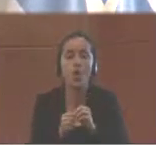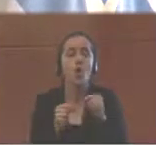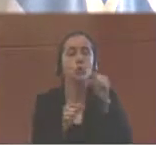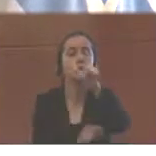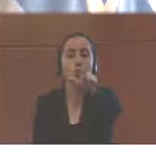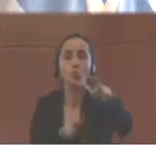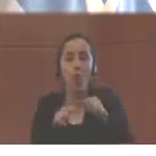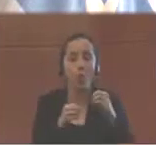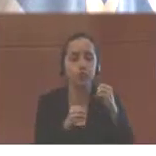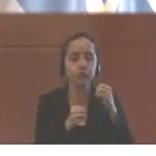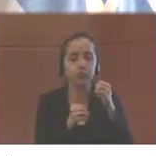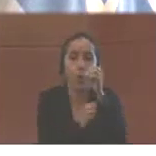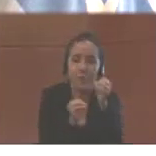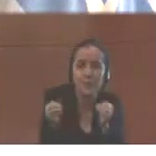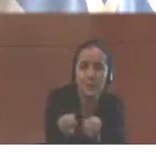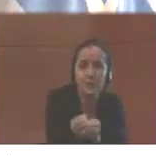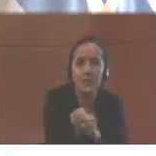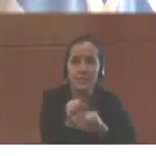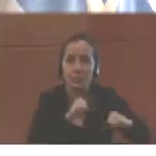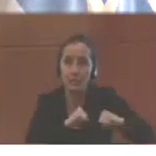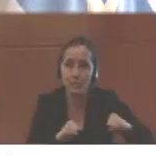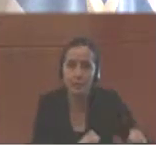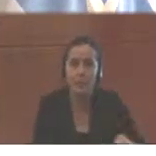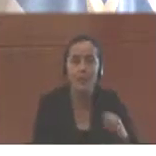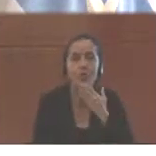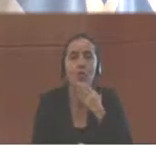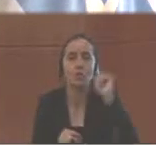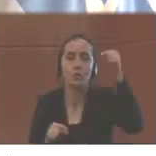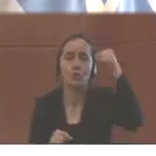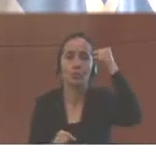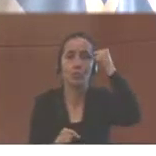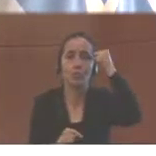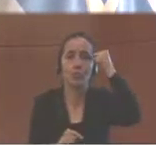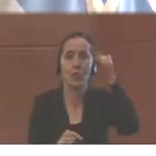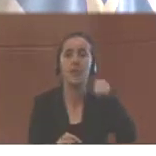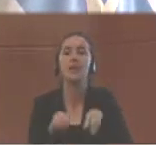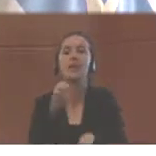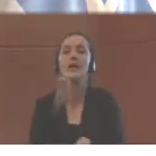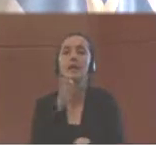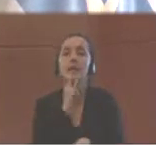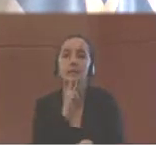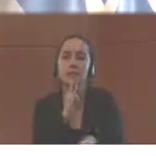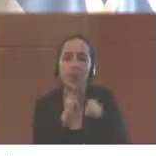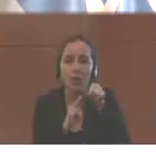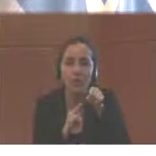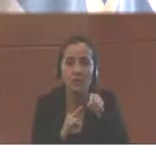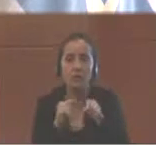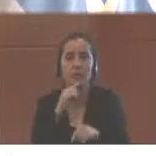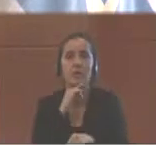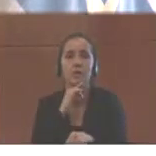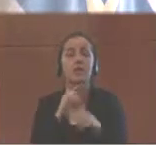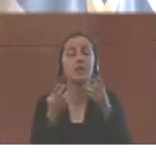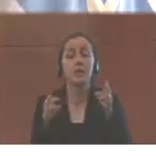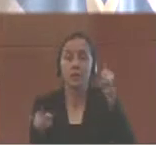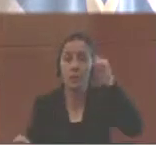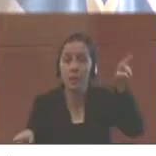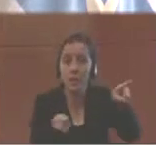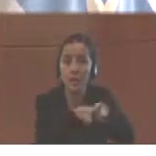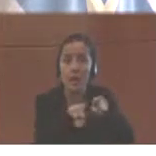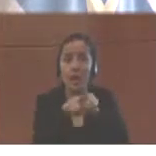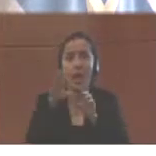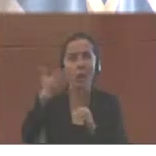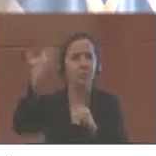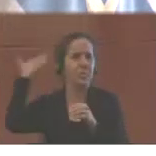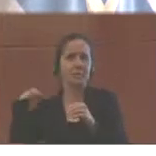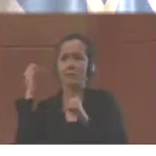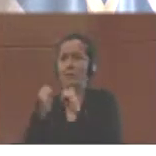operations with the support of the American government. Before